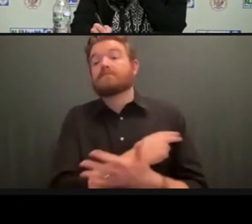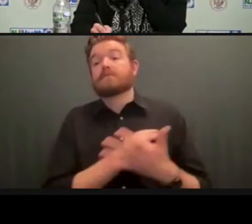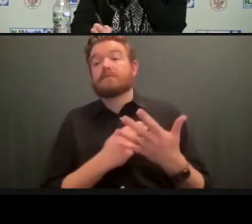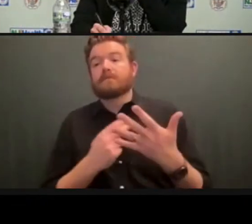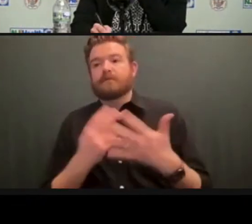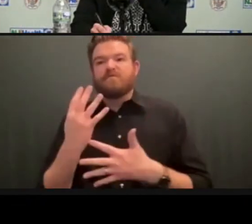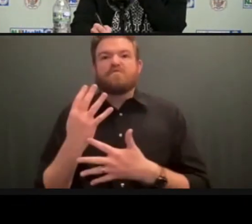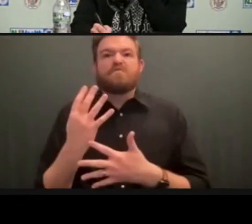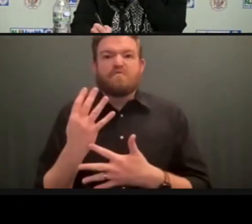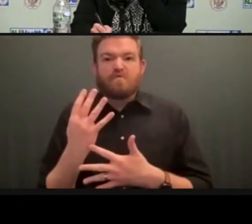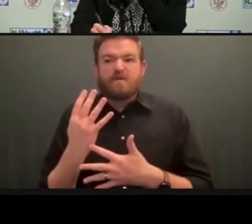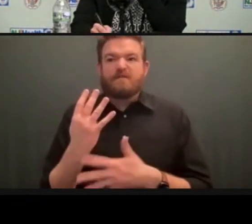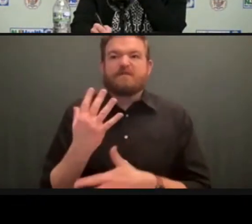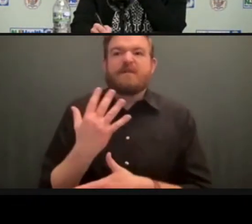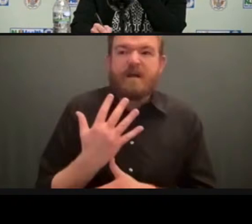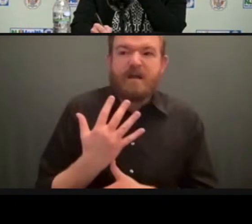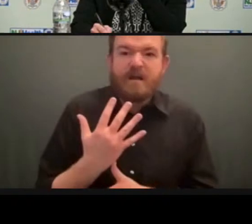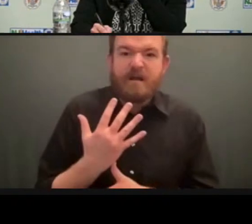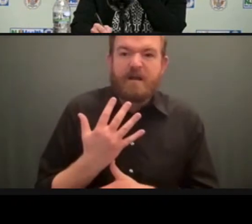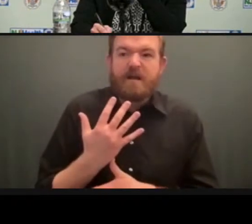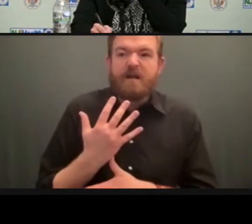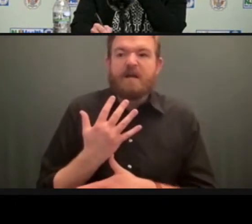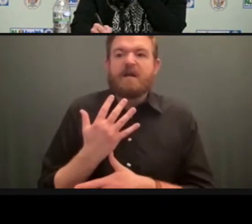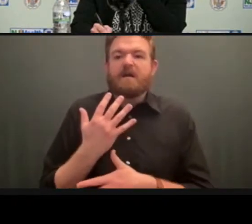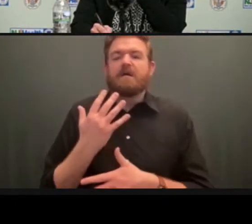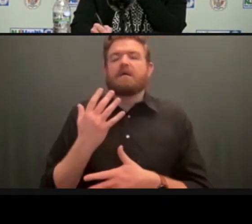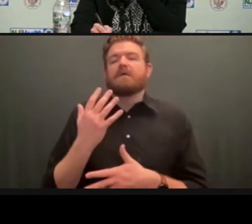table, and that is